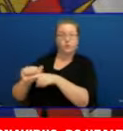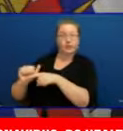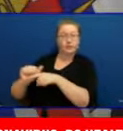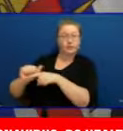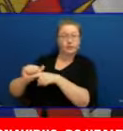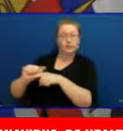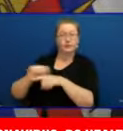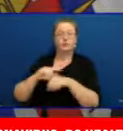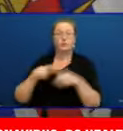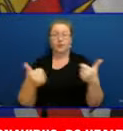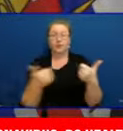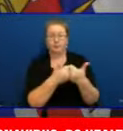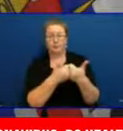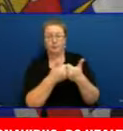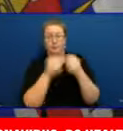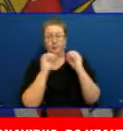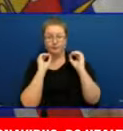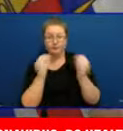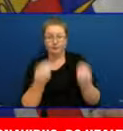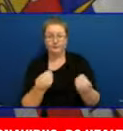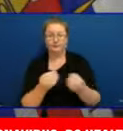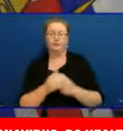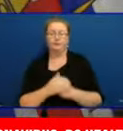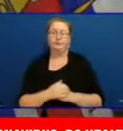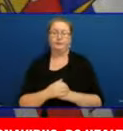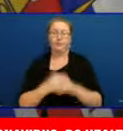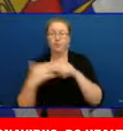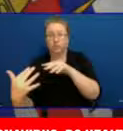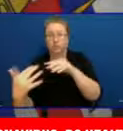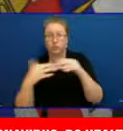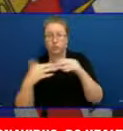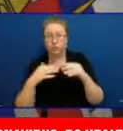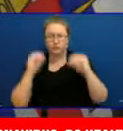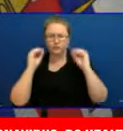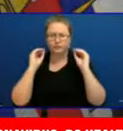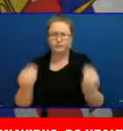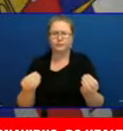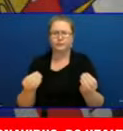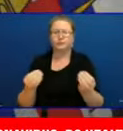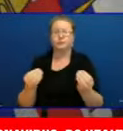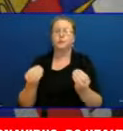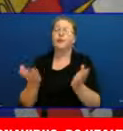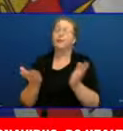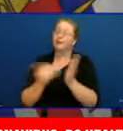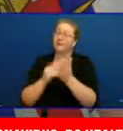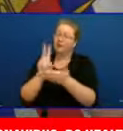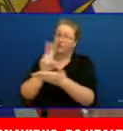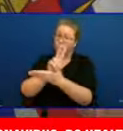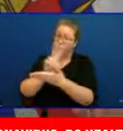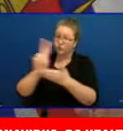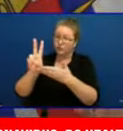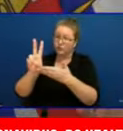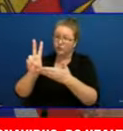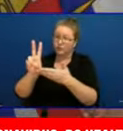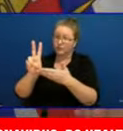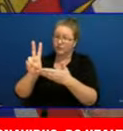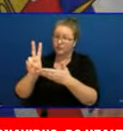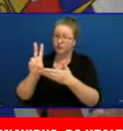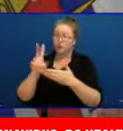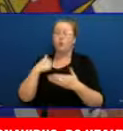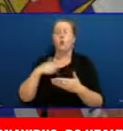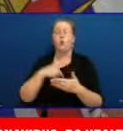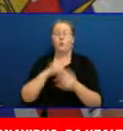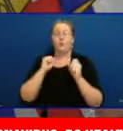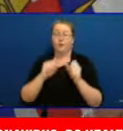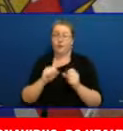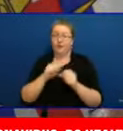and doing drills and practices rather than having games and skirmishes with each other. That's time limited, and those are